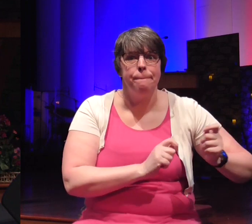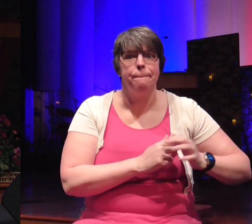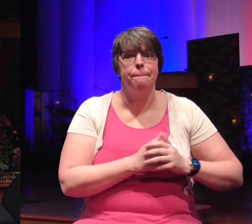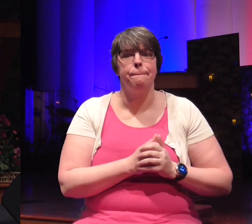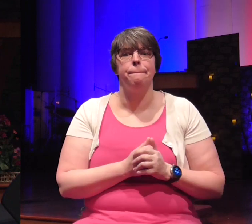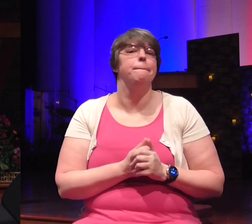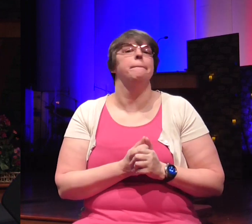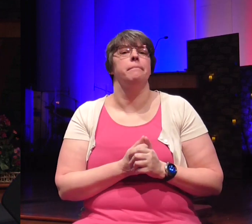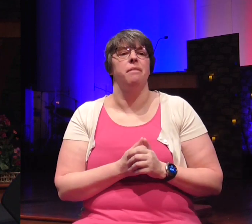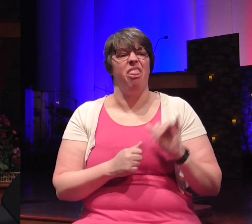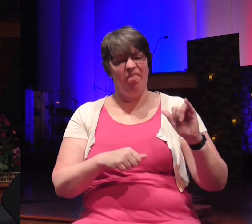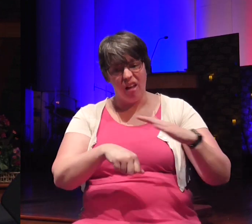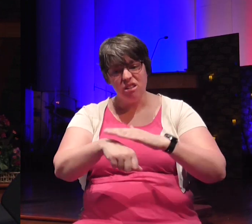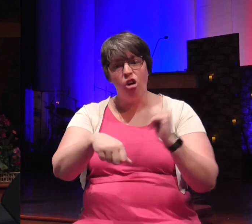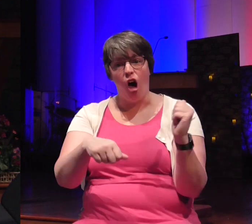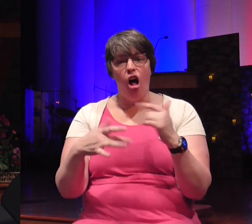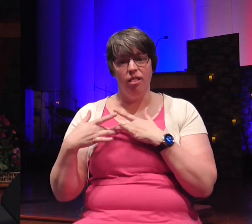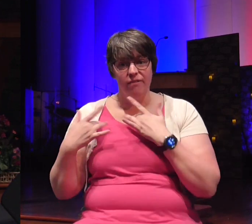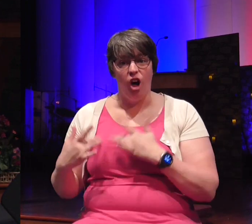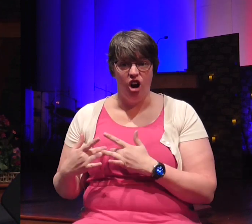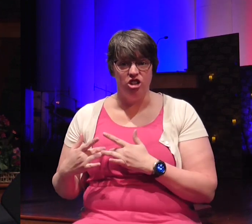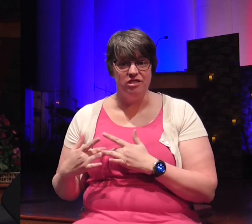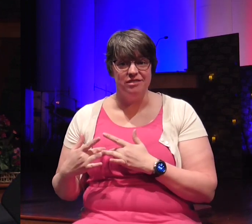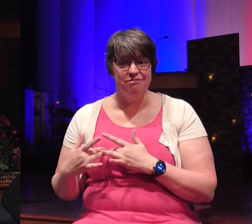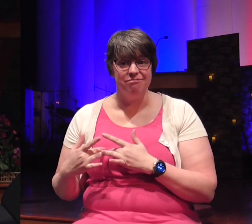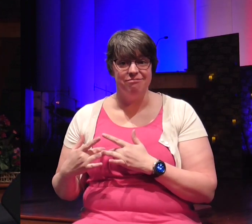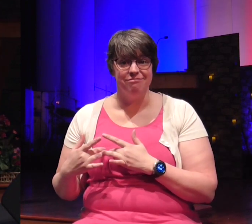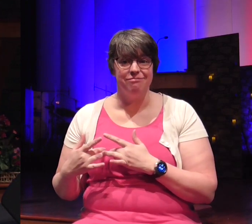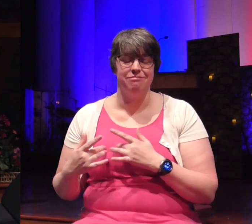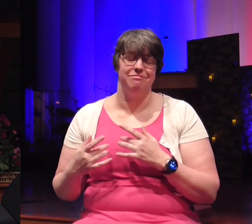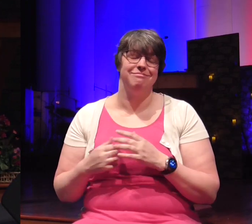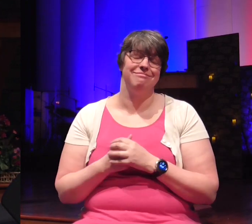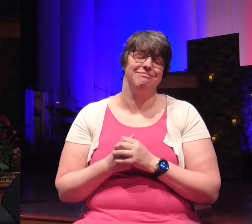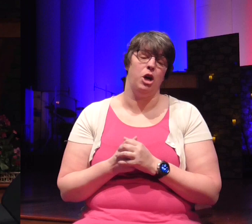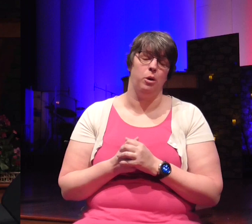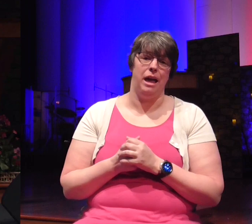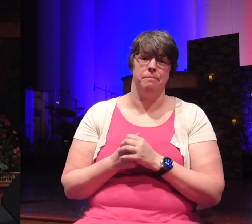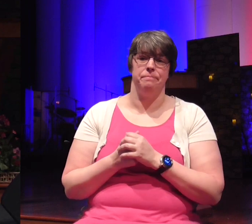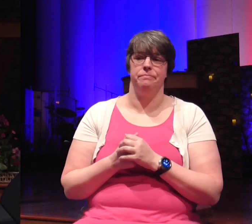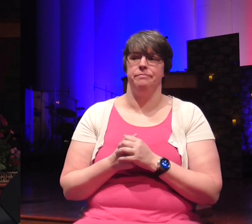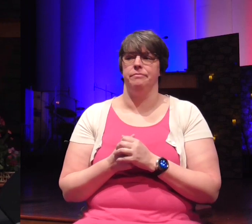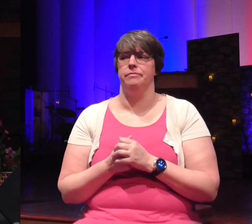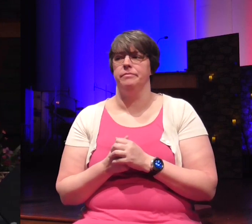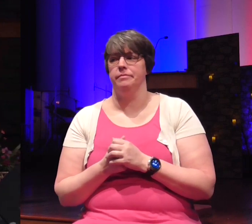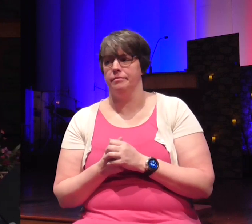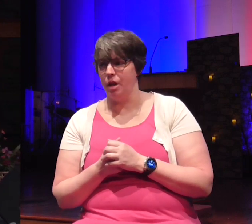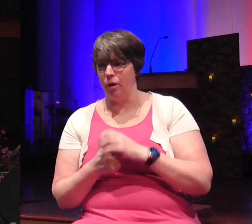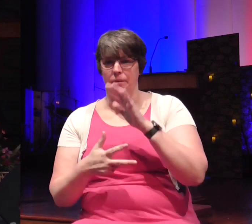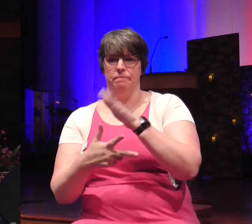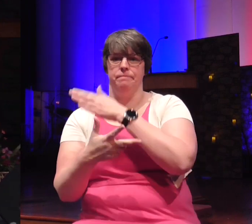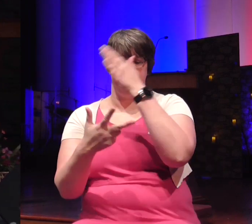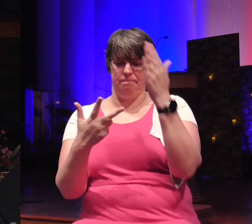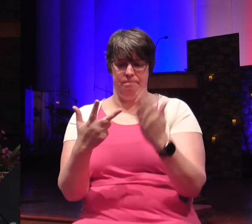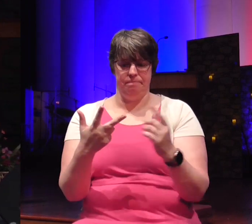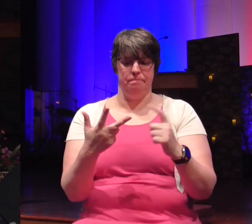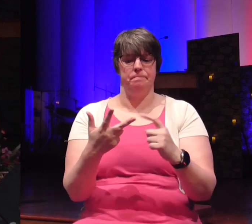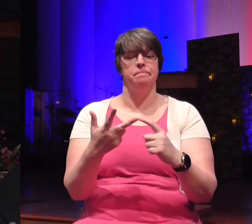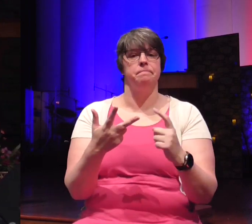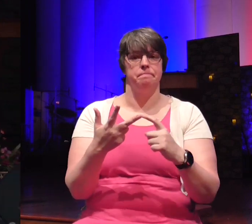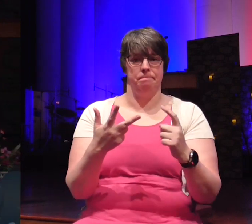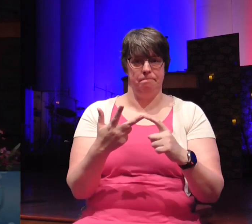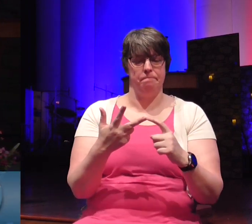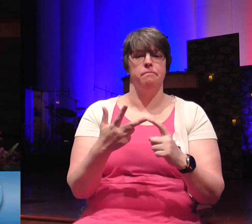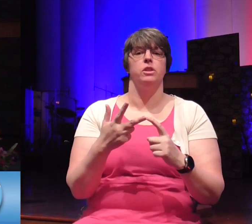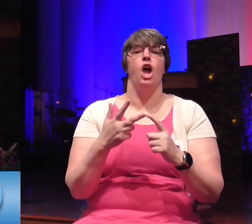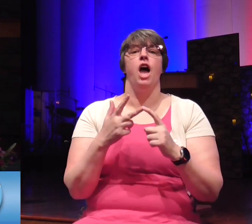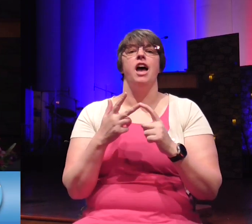That's a call of the heart, gang. Finally, a universal call of the heart is to